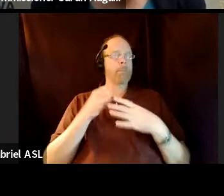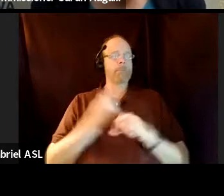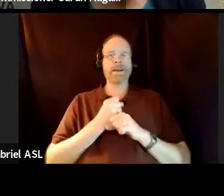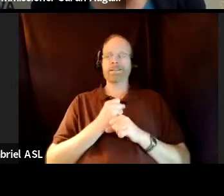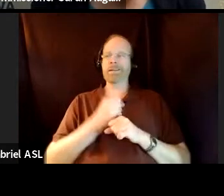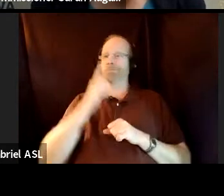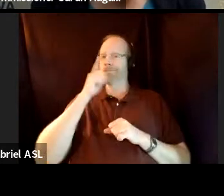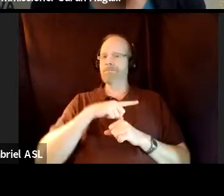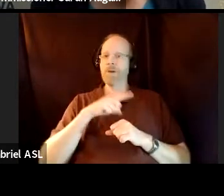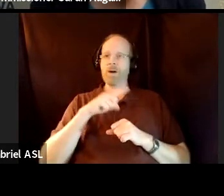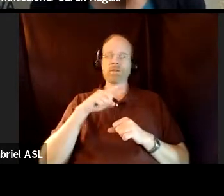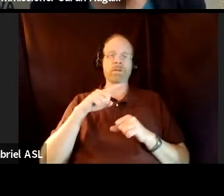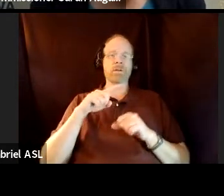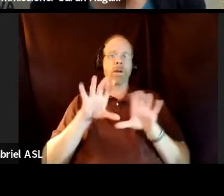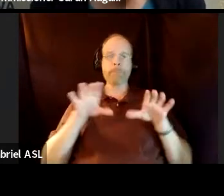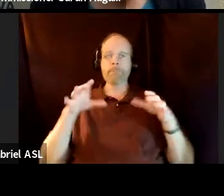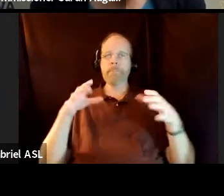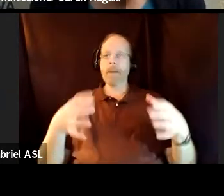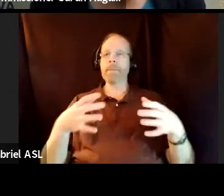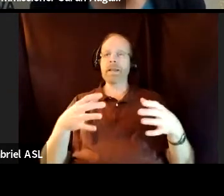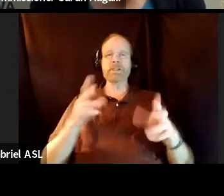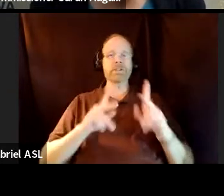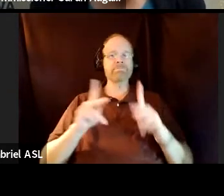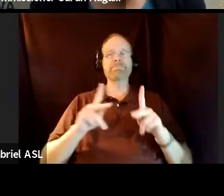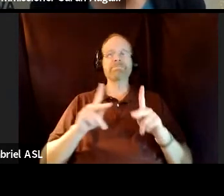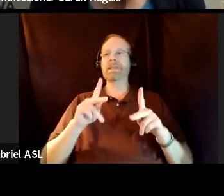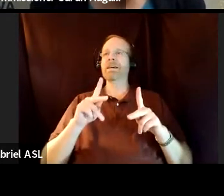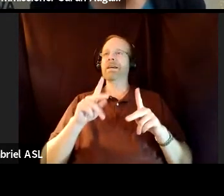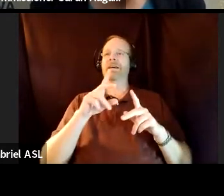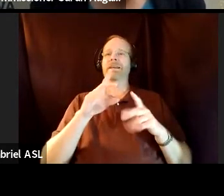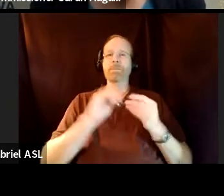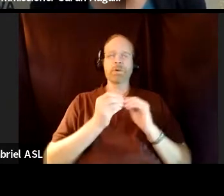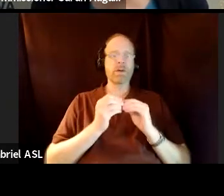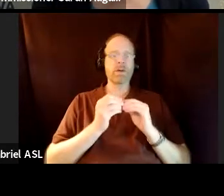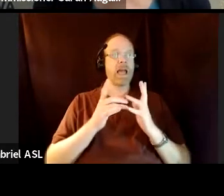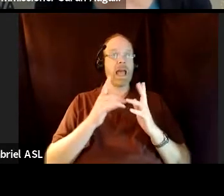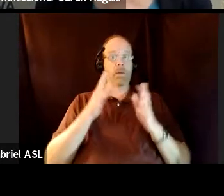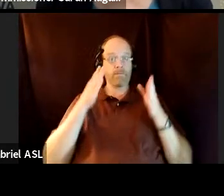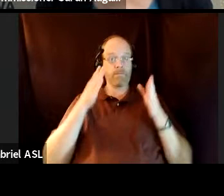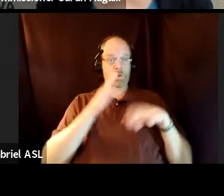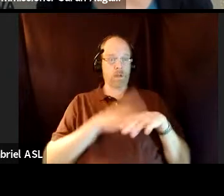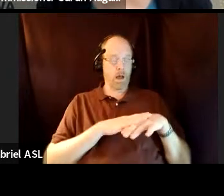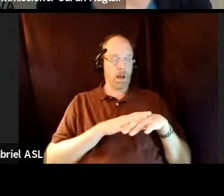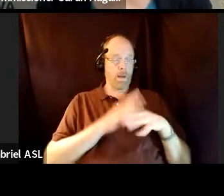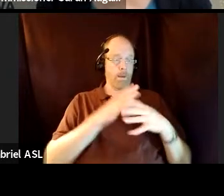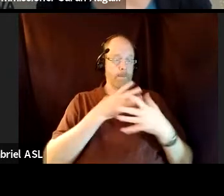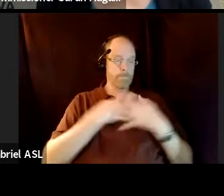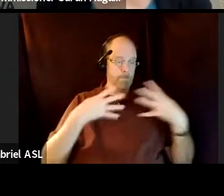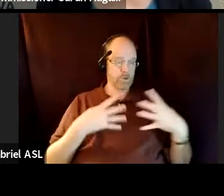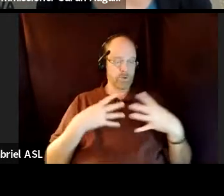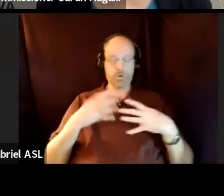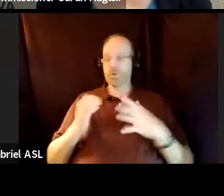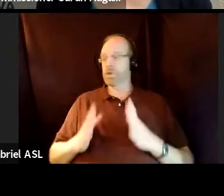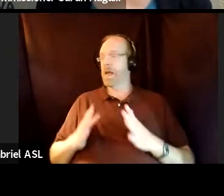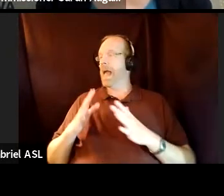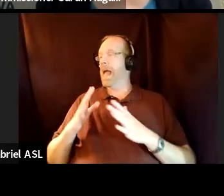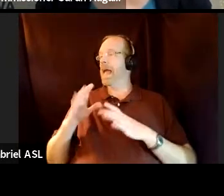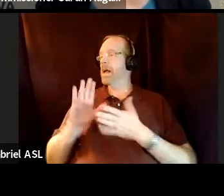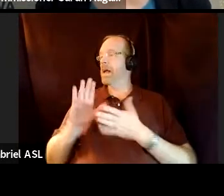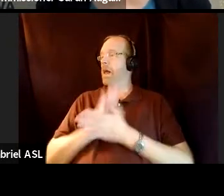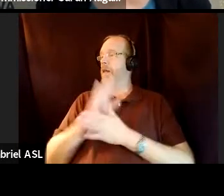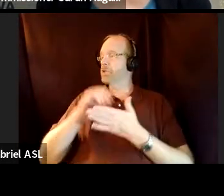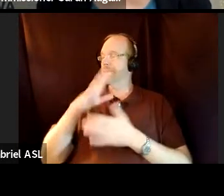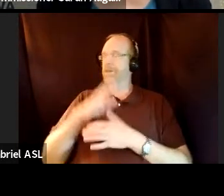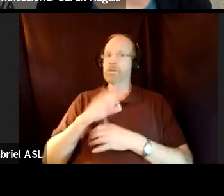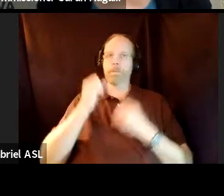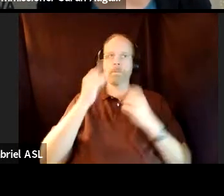population demographic. And while the focus for the Census Bureau was on prisoners and college students, there is an uncalculated